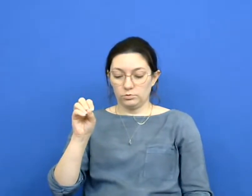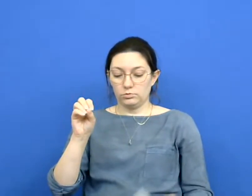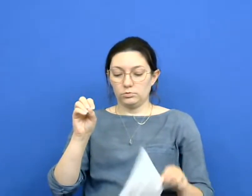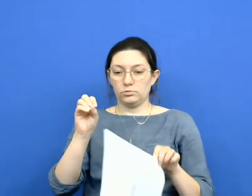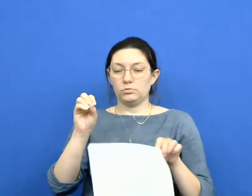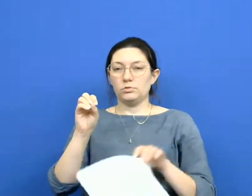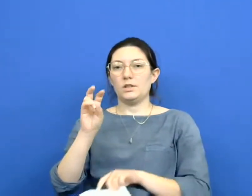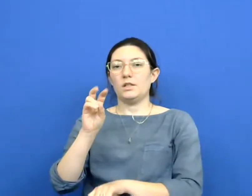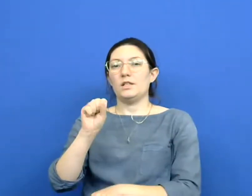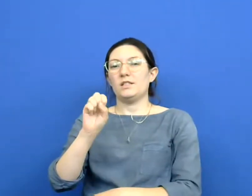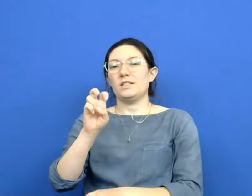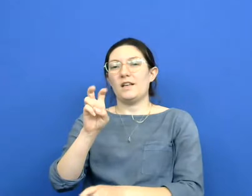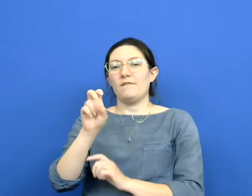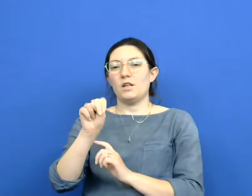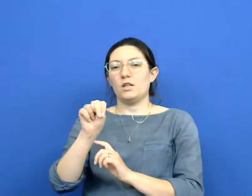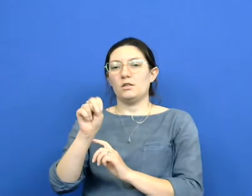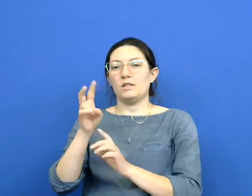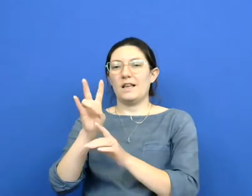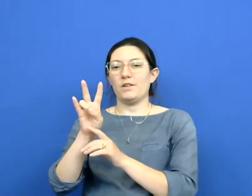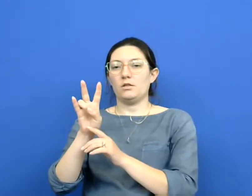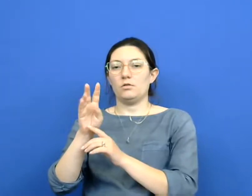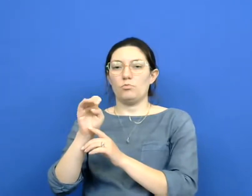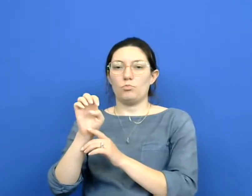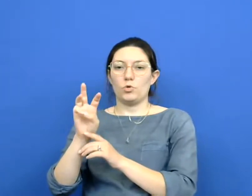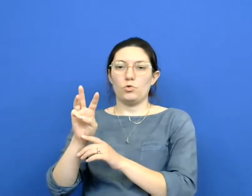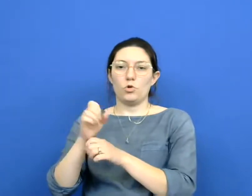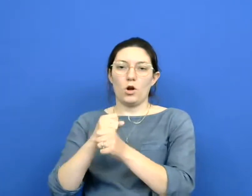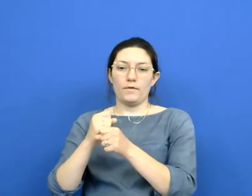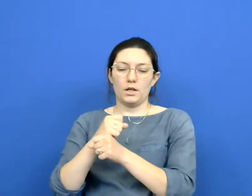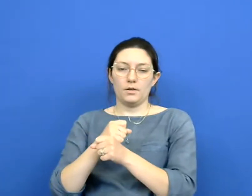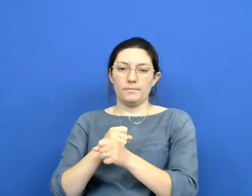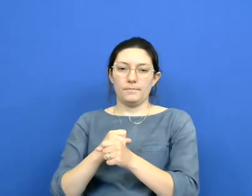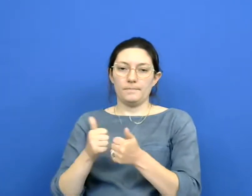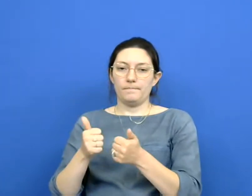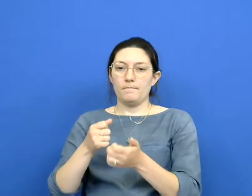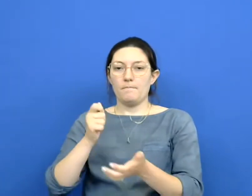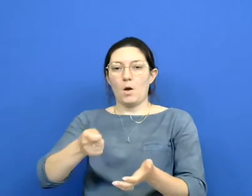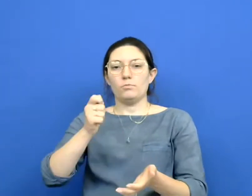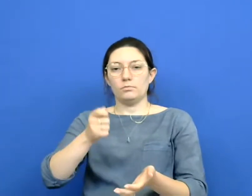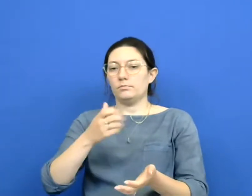0207 Brew Coffee. Thank you.